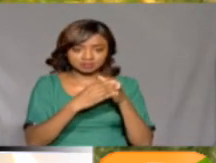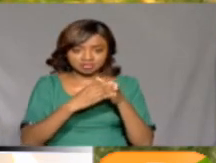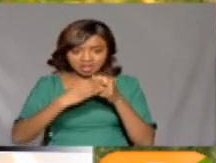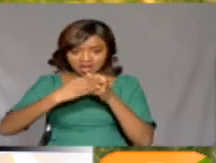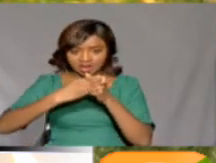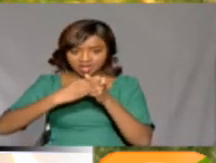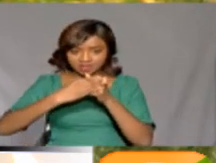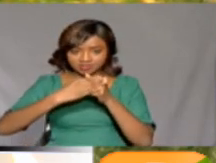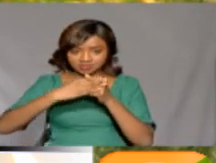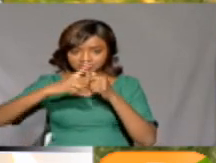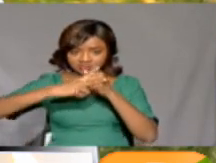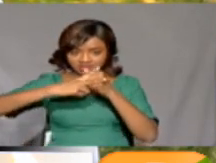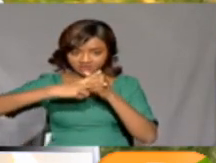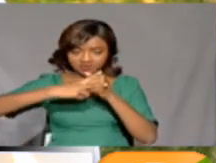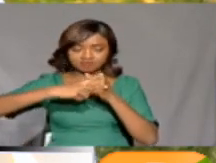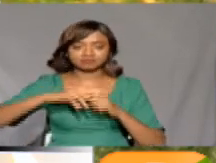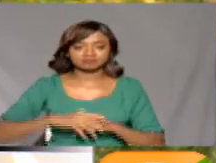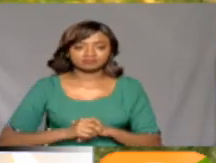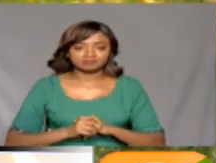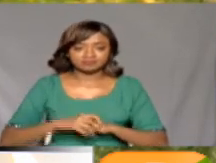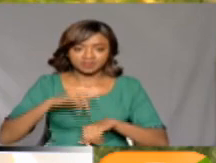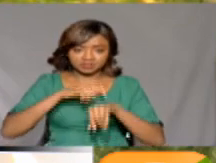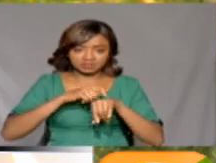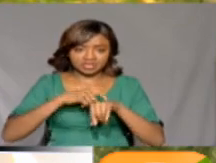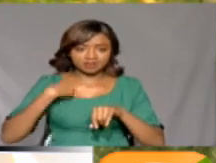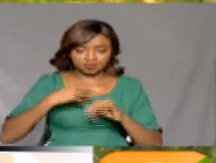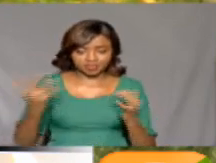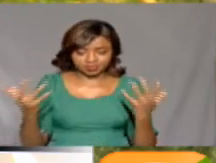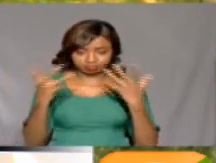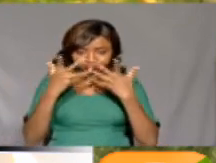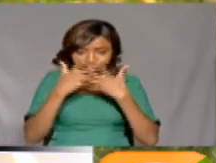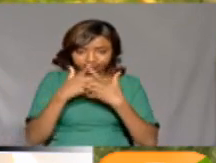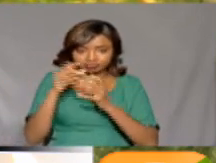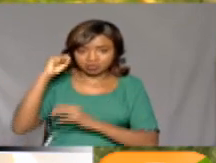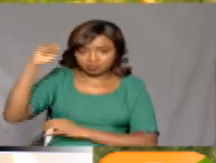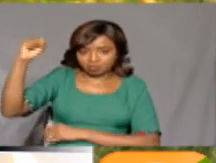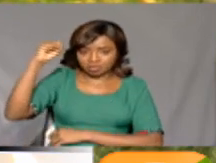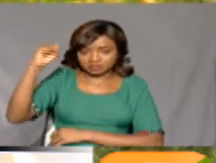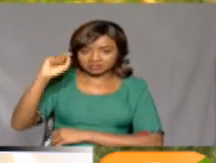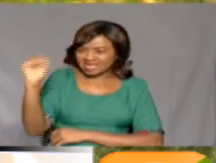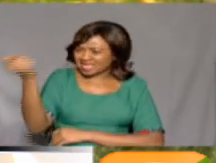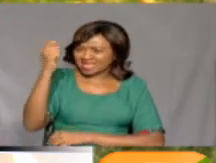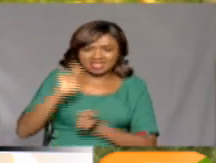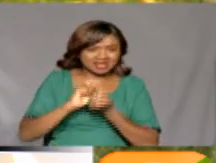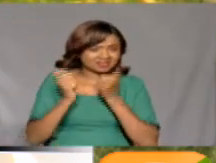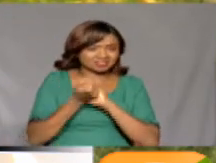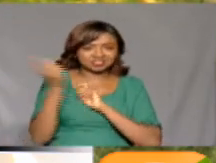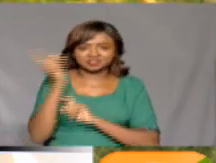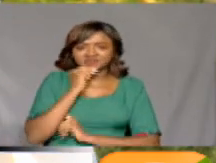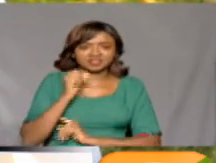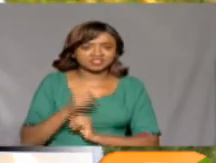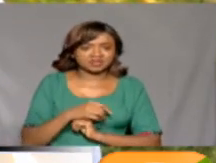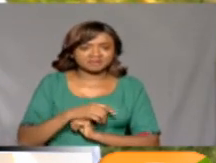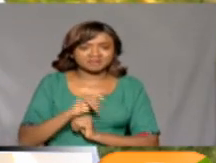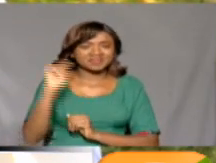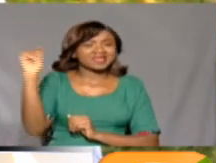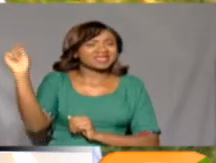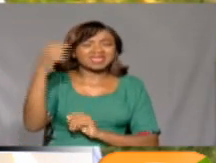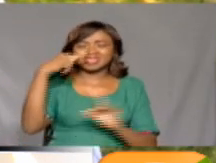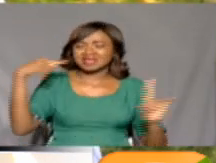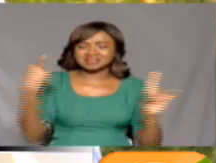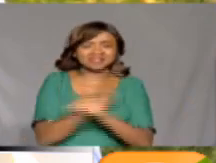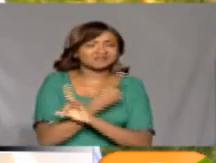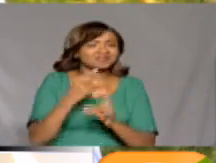1997, when we joined politics, Kenya had already changed. Kenya was already a very different